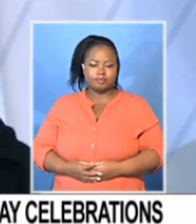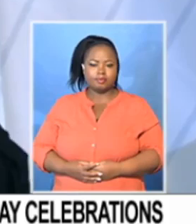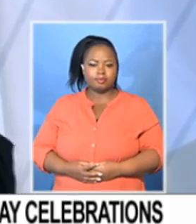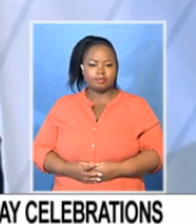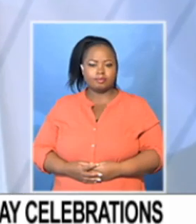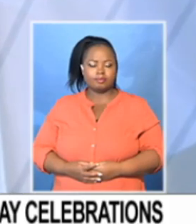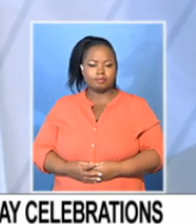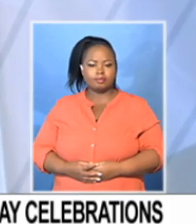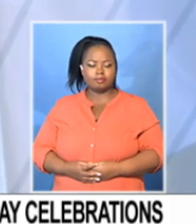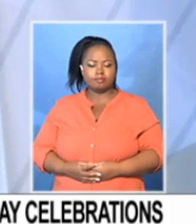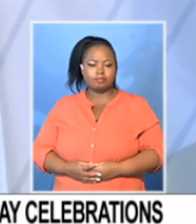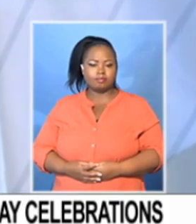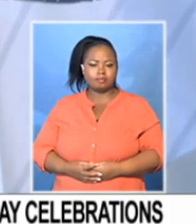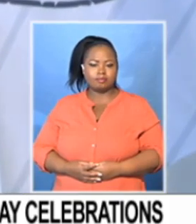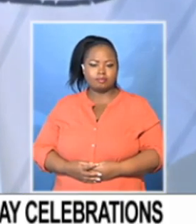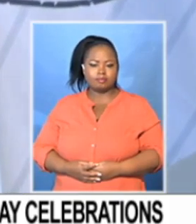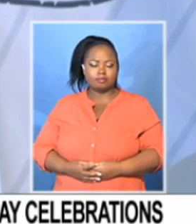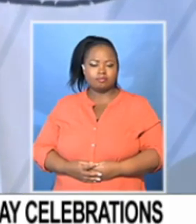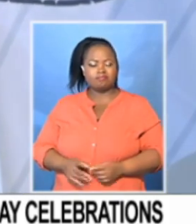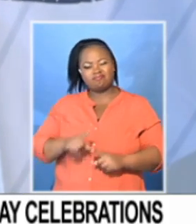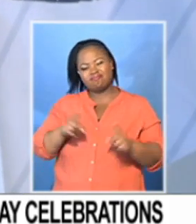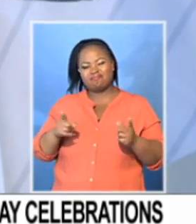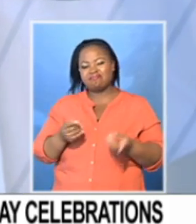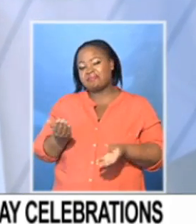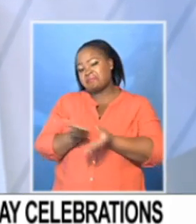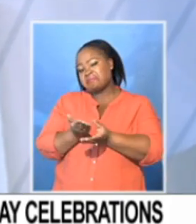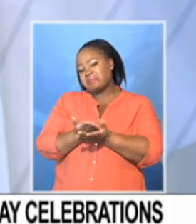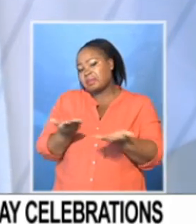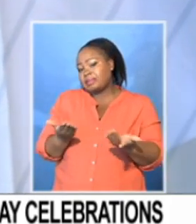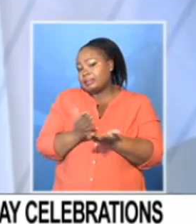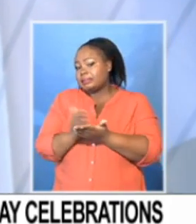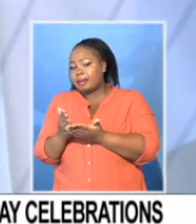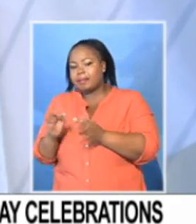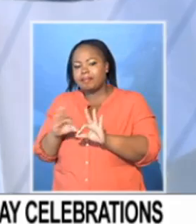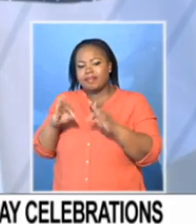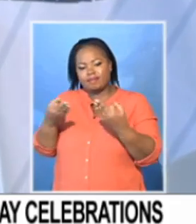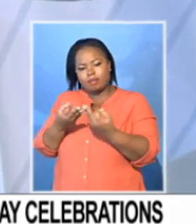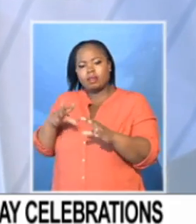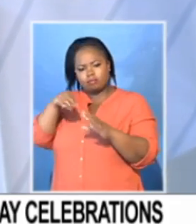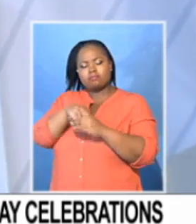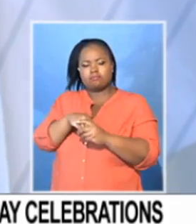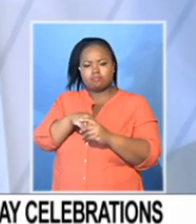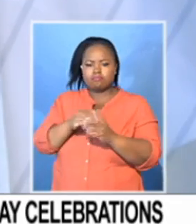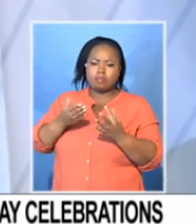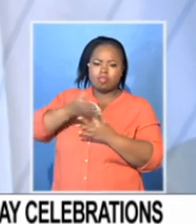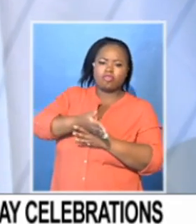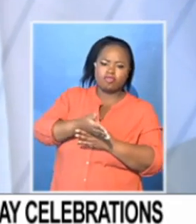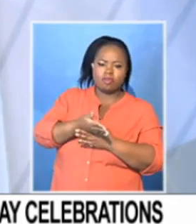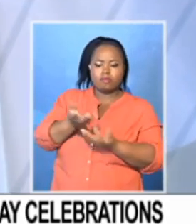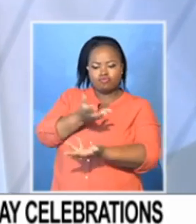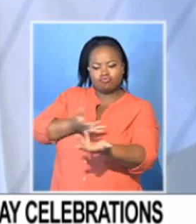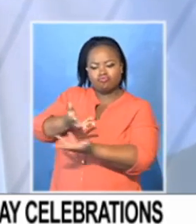In these cases, families may intervene and reach an